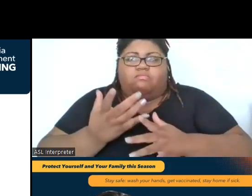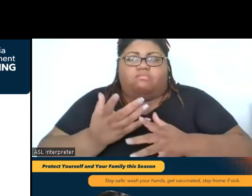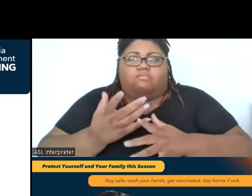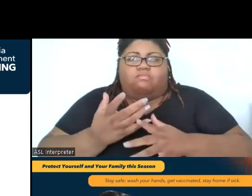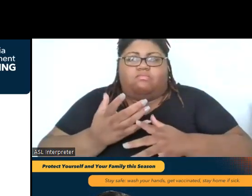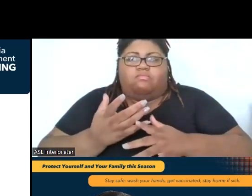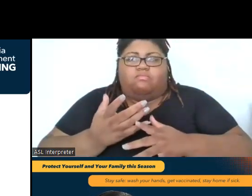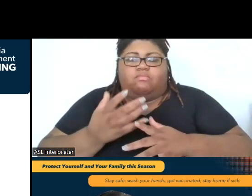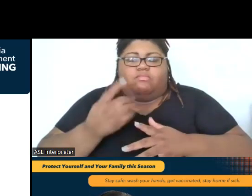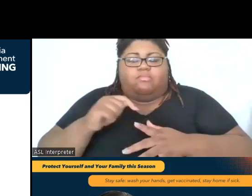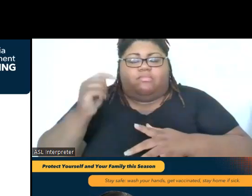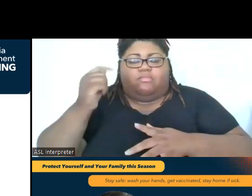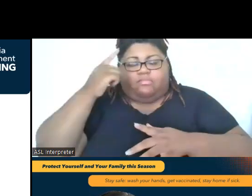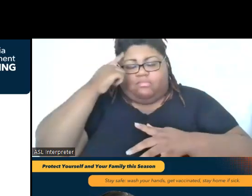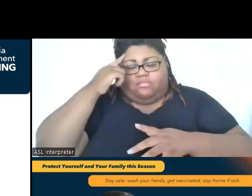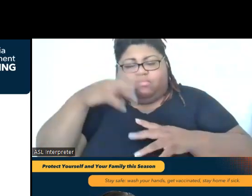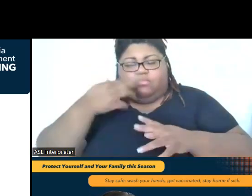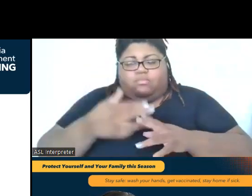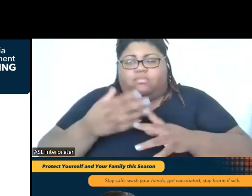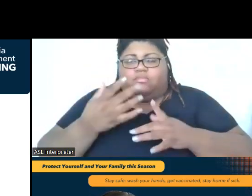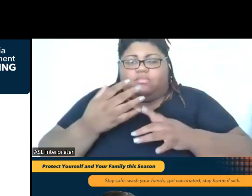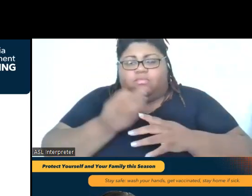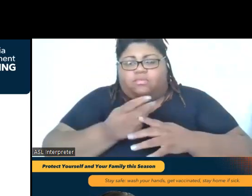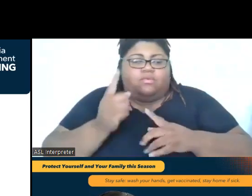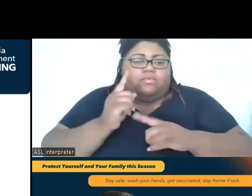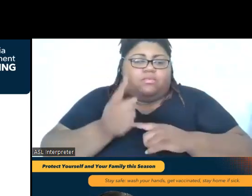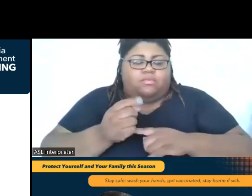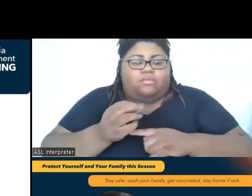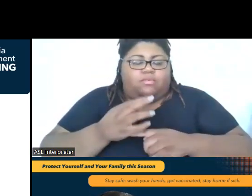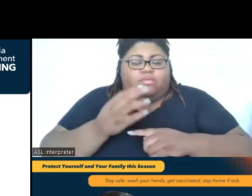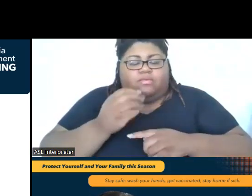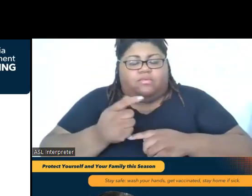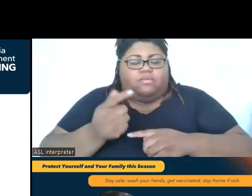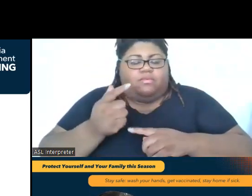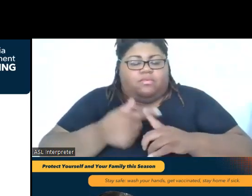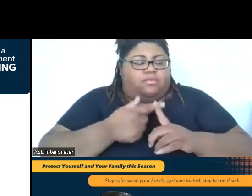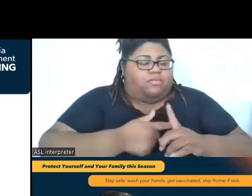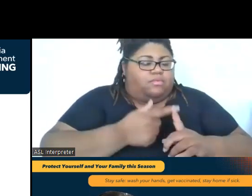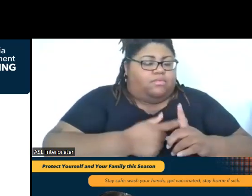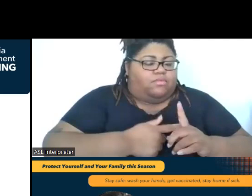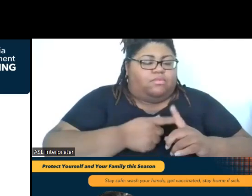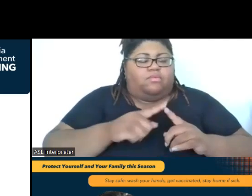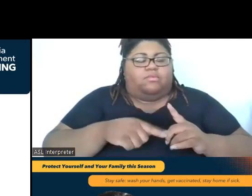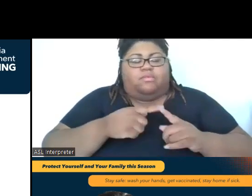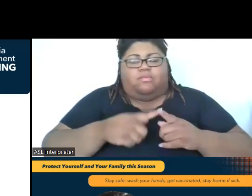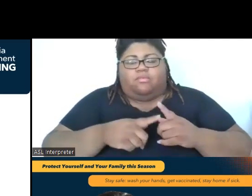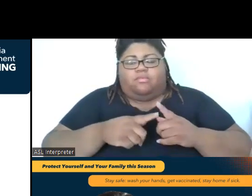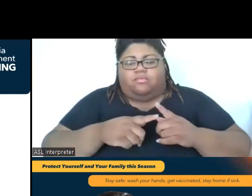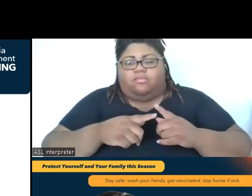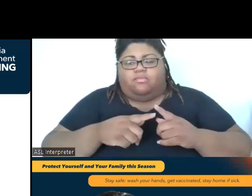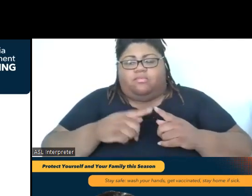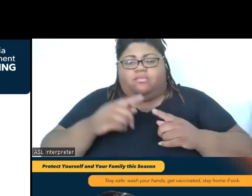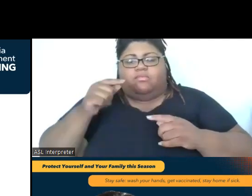The thought behind waiting a few months is similar to why you would wait since your last COVID vaccine, is because your immune system's